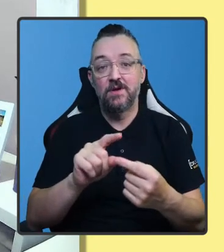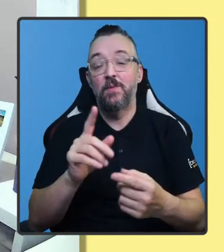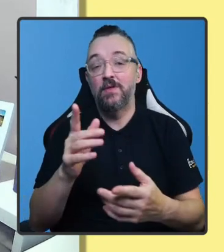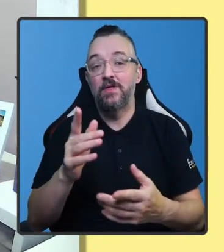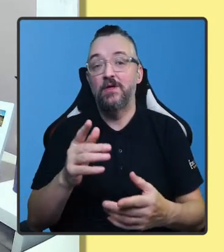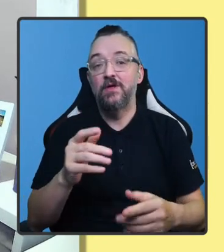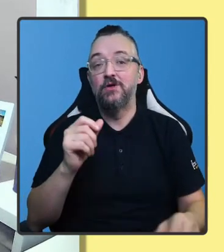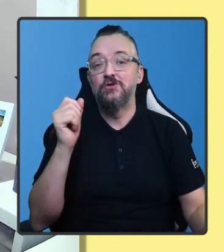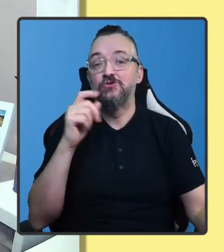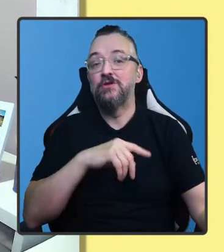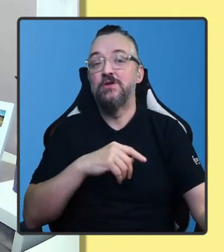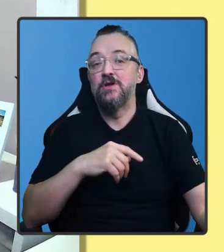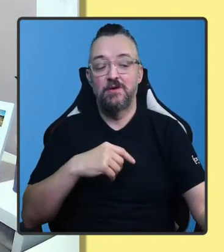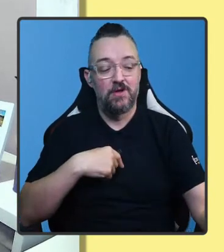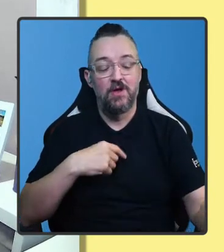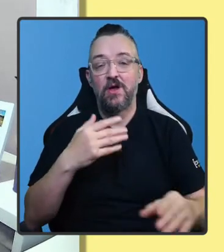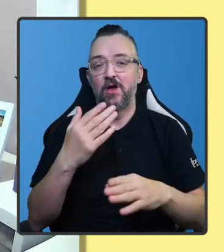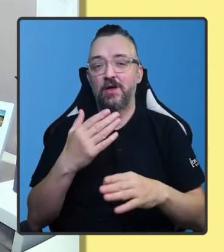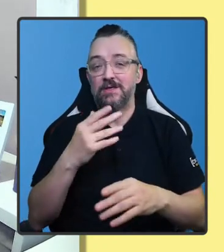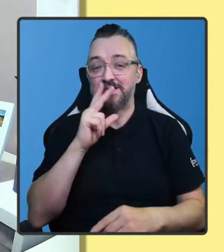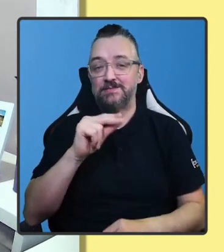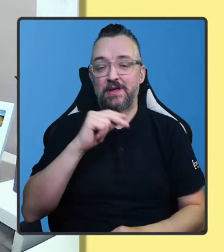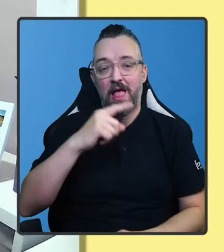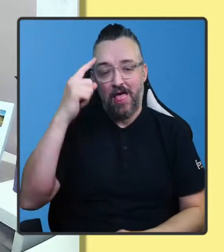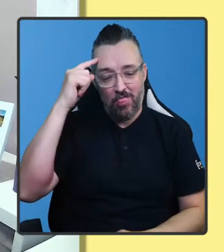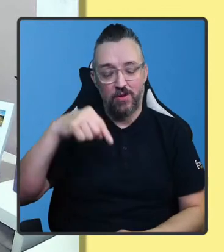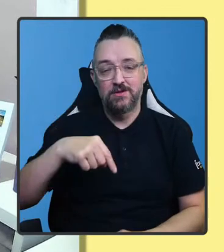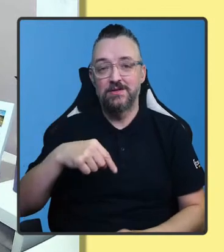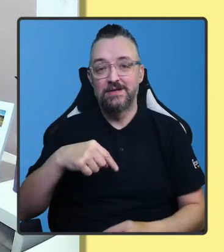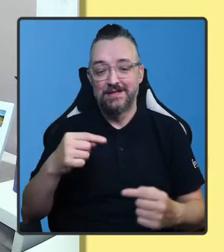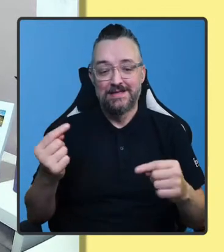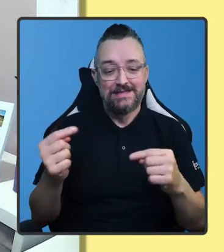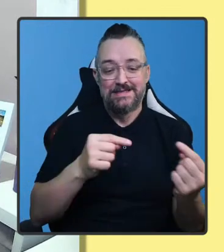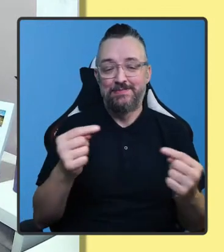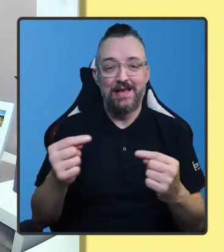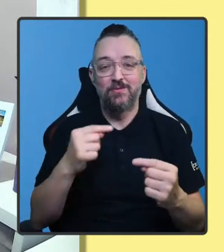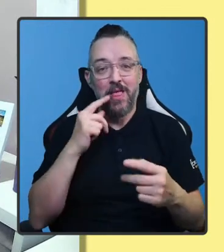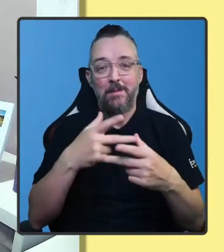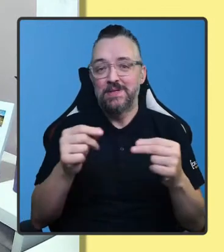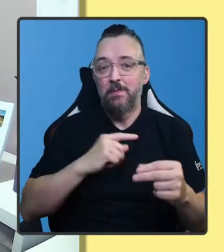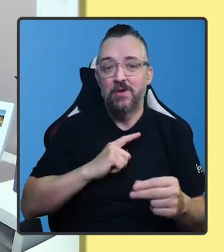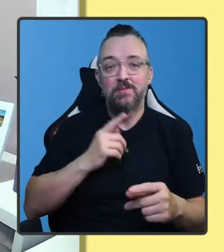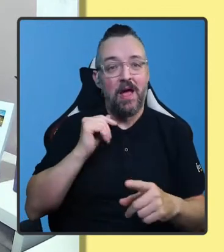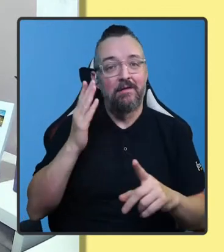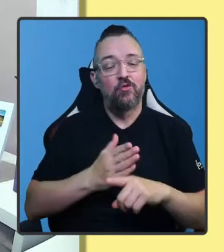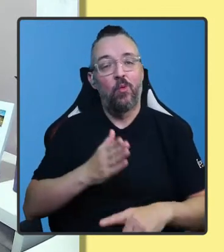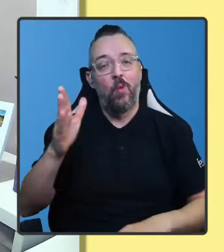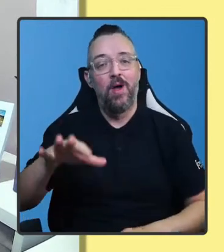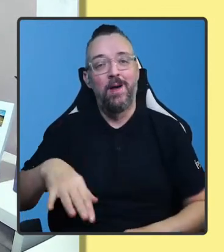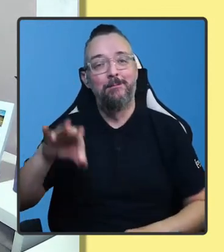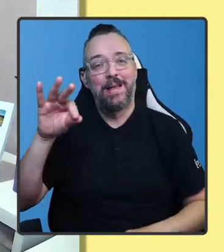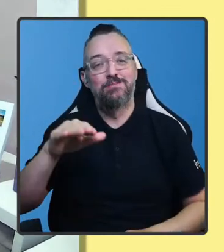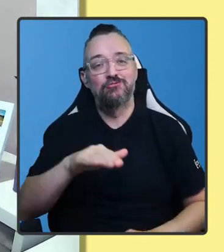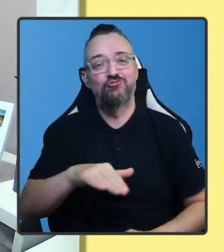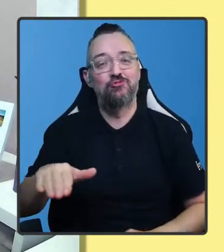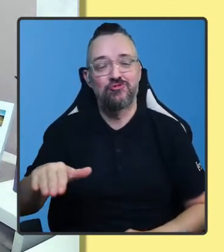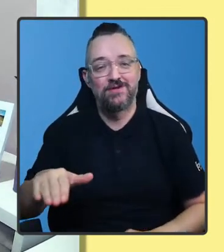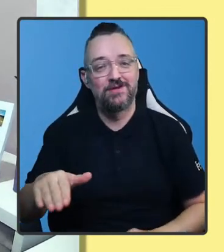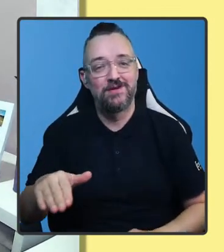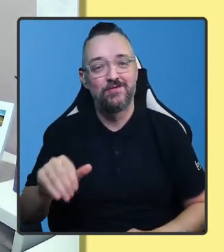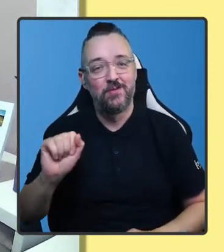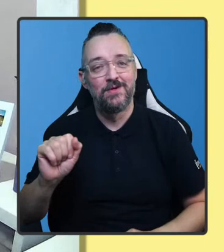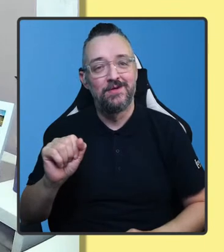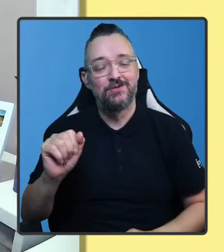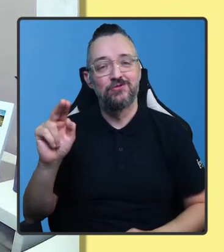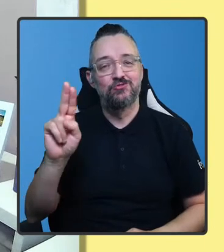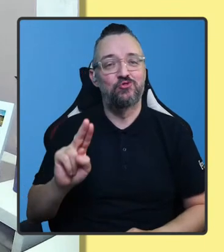me speaking is I thought I might miss this debate because I've got to go and pick up the children from school, but thankfully managed to catch